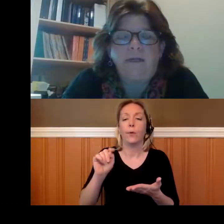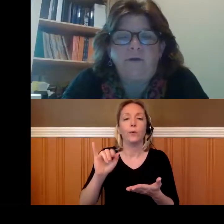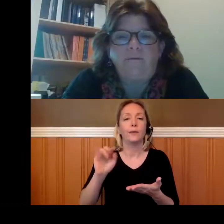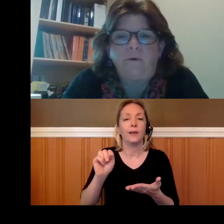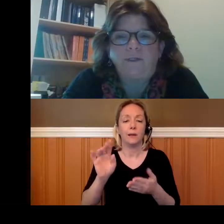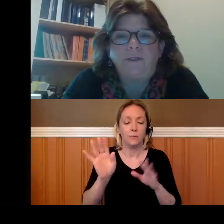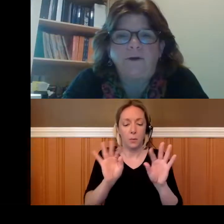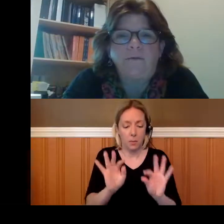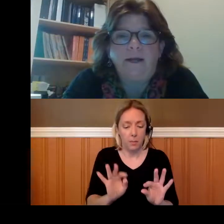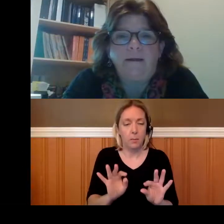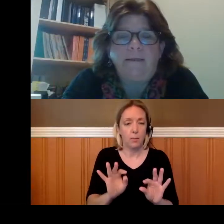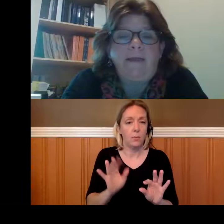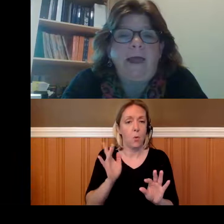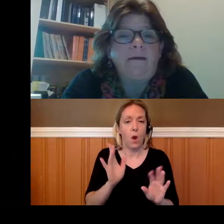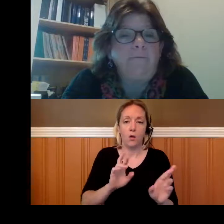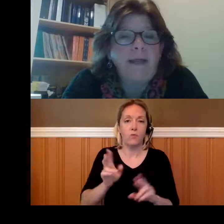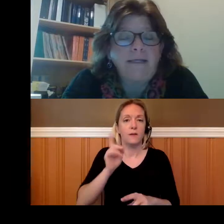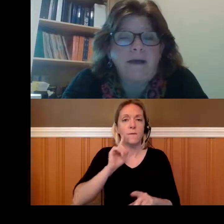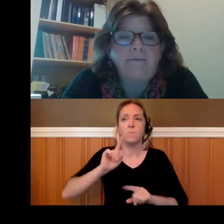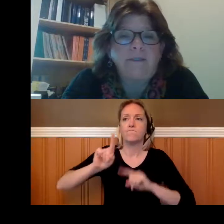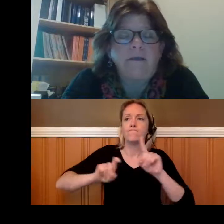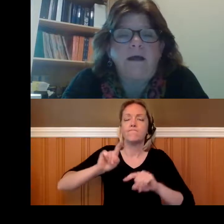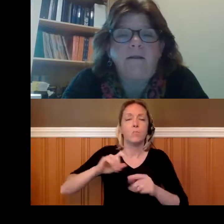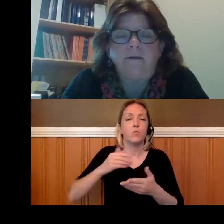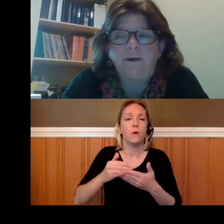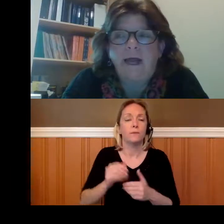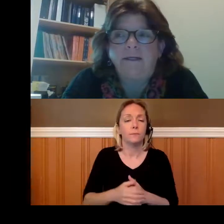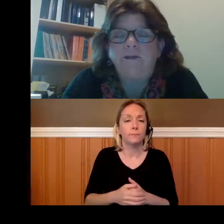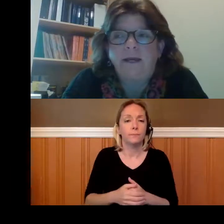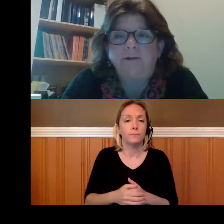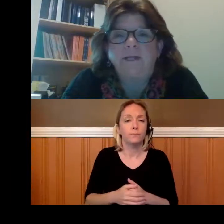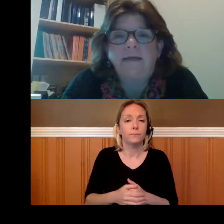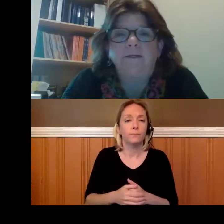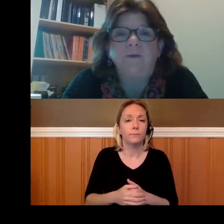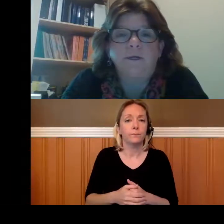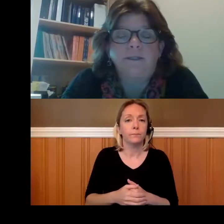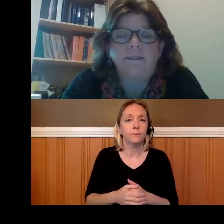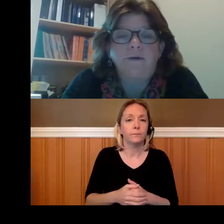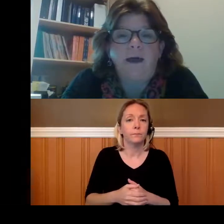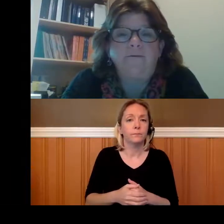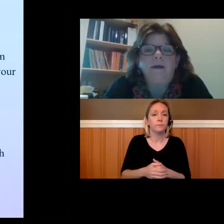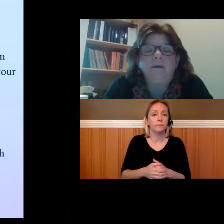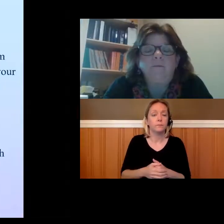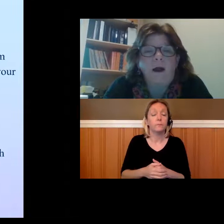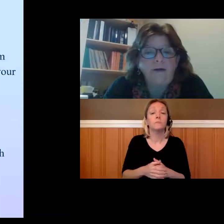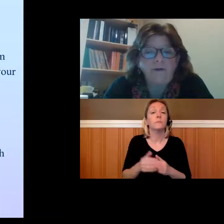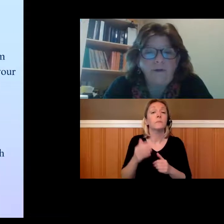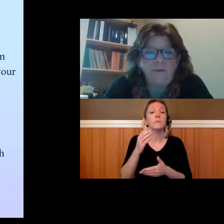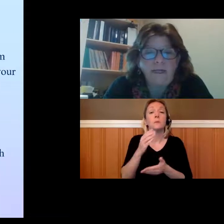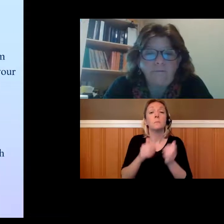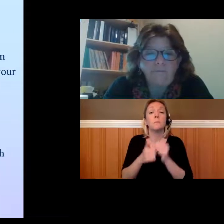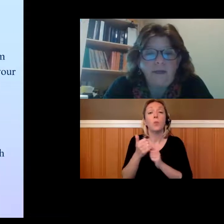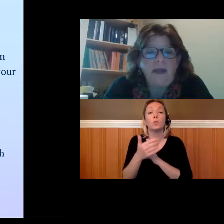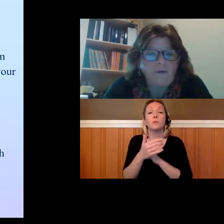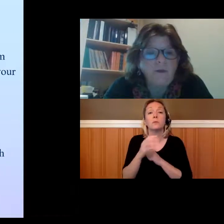questions already. And many times, a lot of our counties, you can actually ask those questions that you have prior to your meeting, and you can